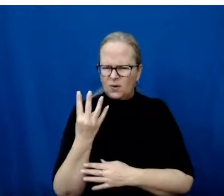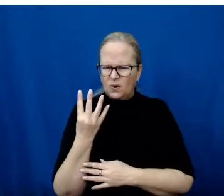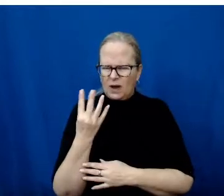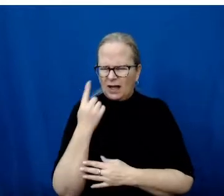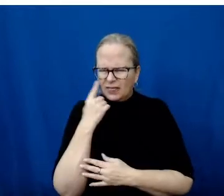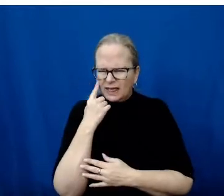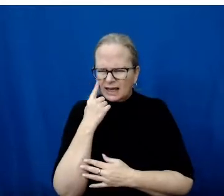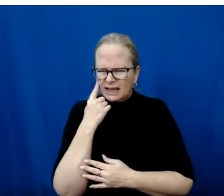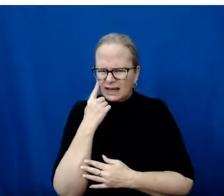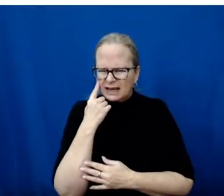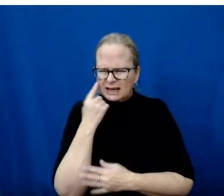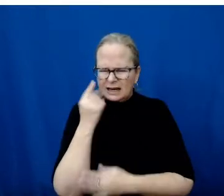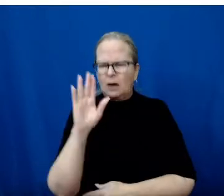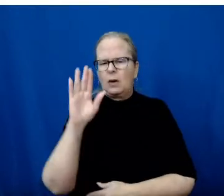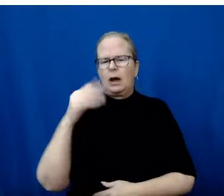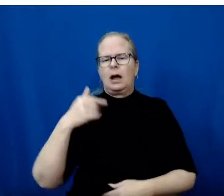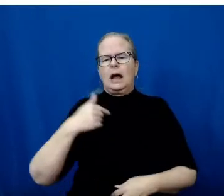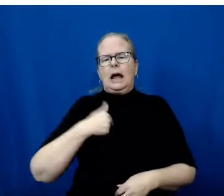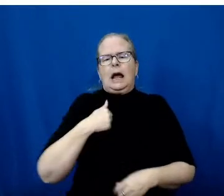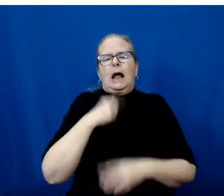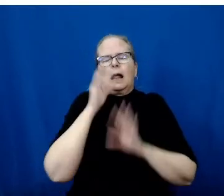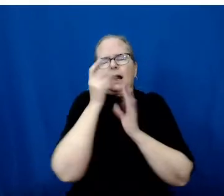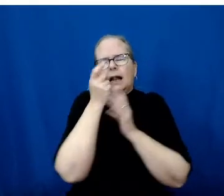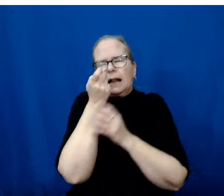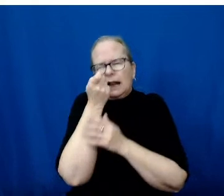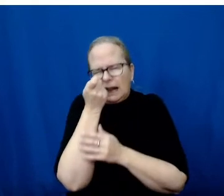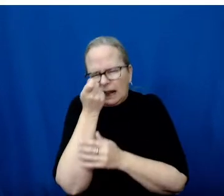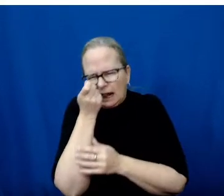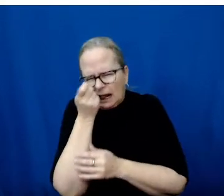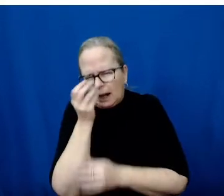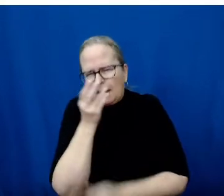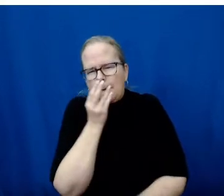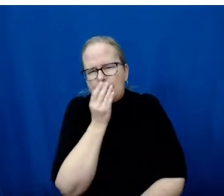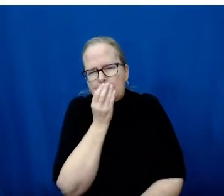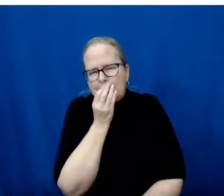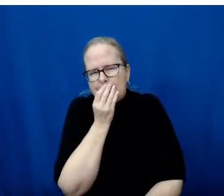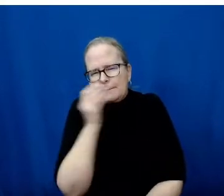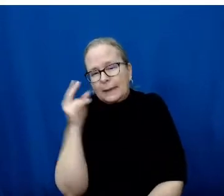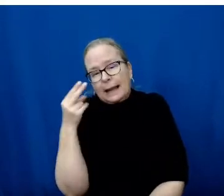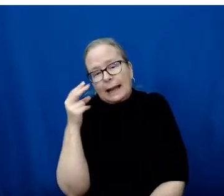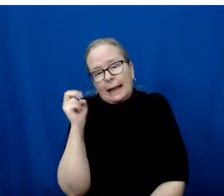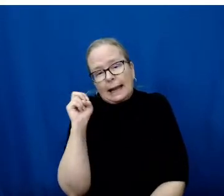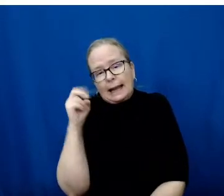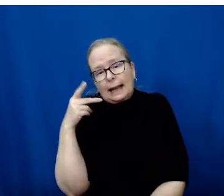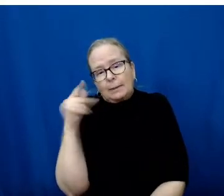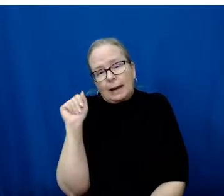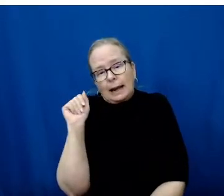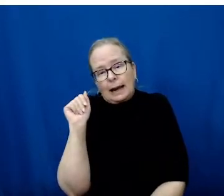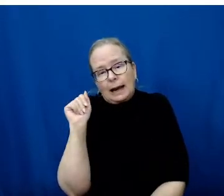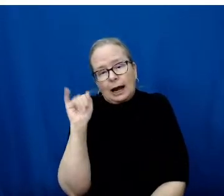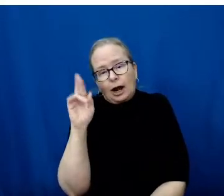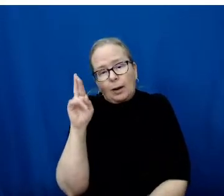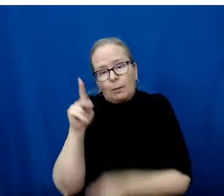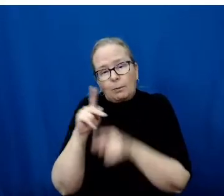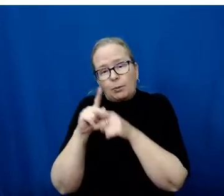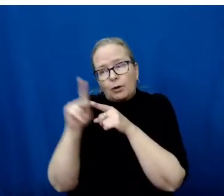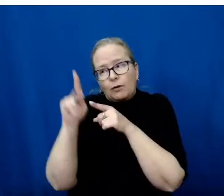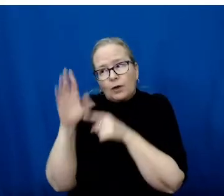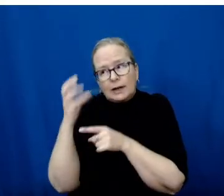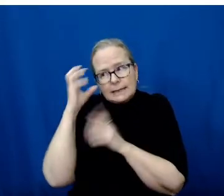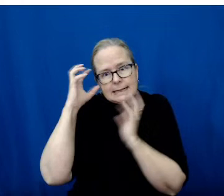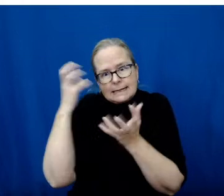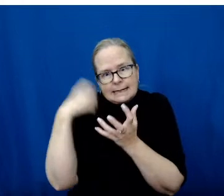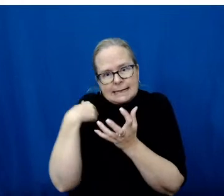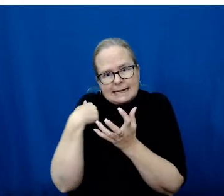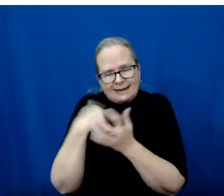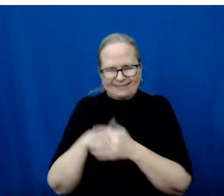HEPA and air purifier nut, so it was kind of useful to have all these once we had the